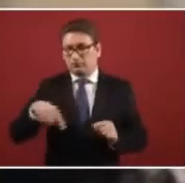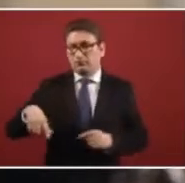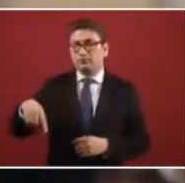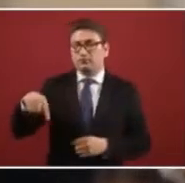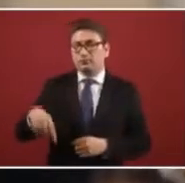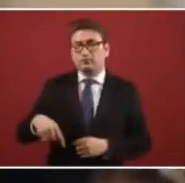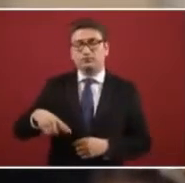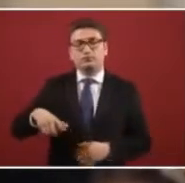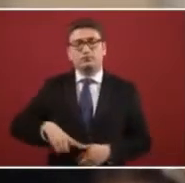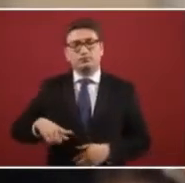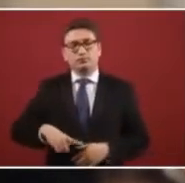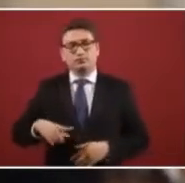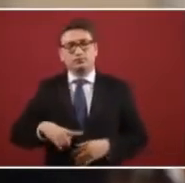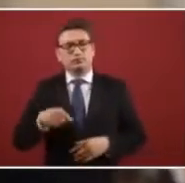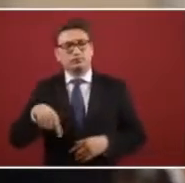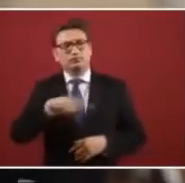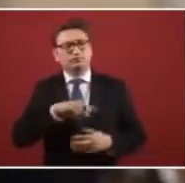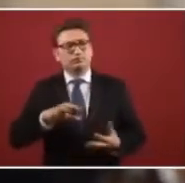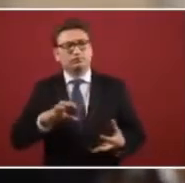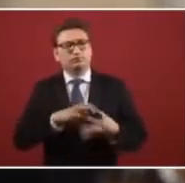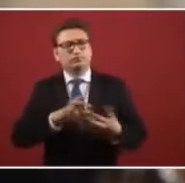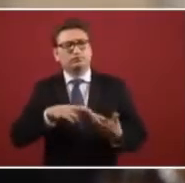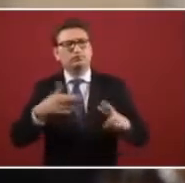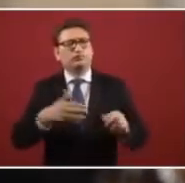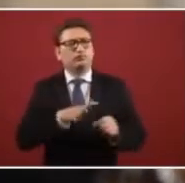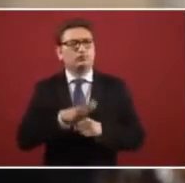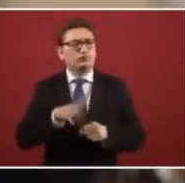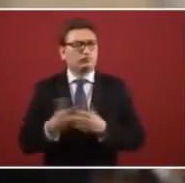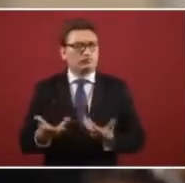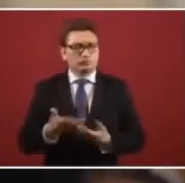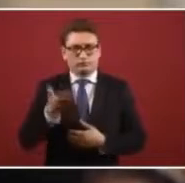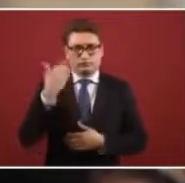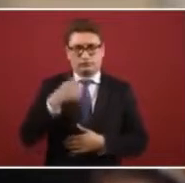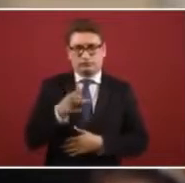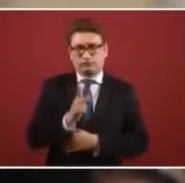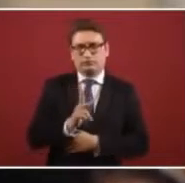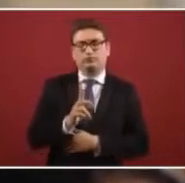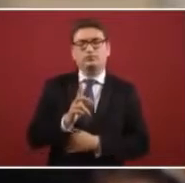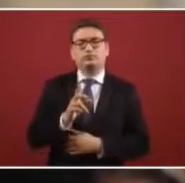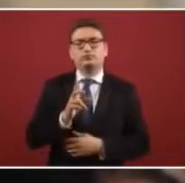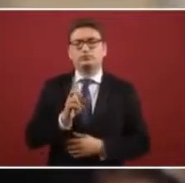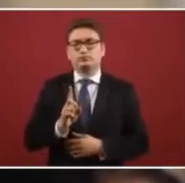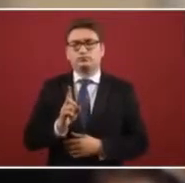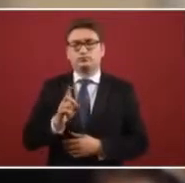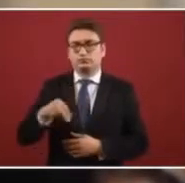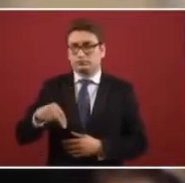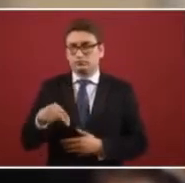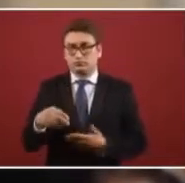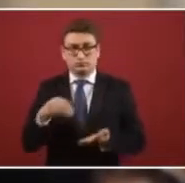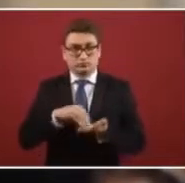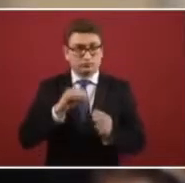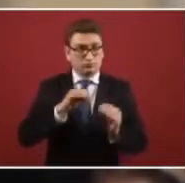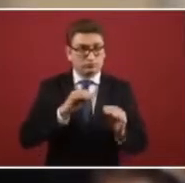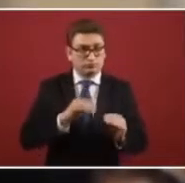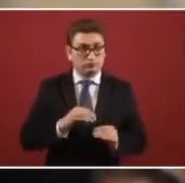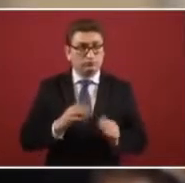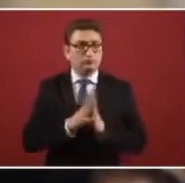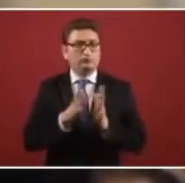Mexican government, does it do the have the churches had a part in